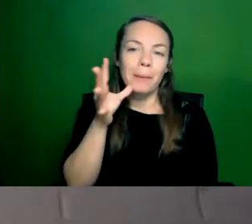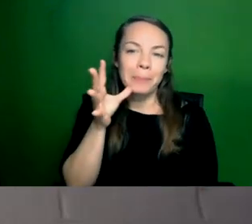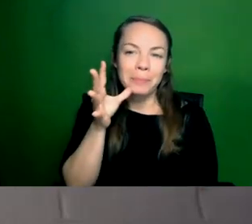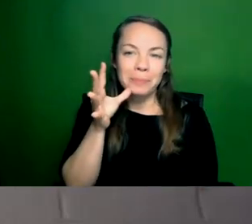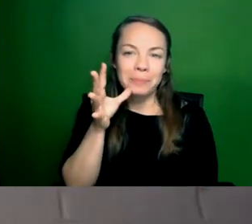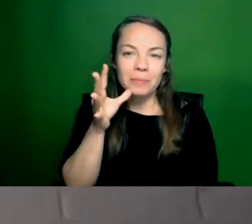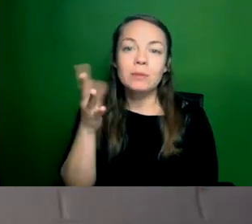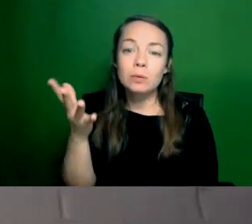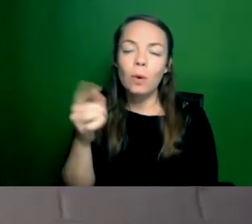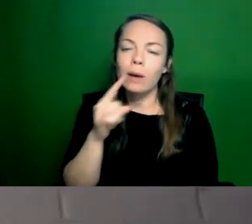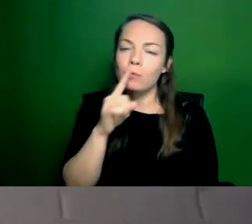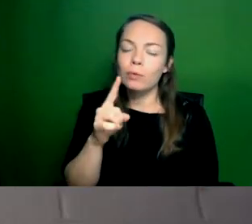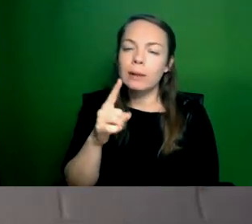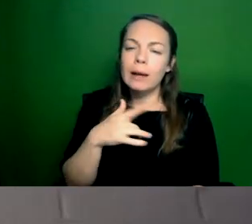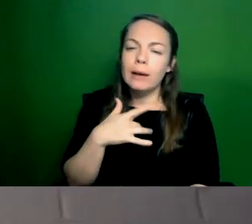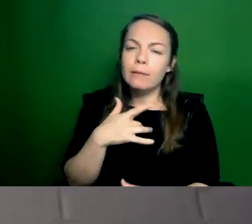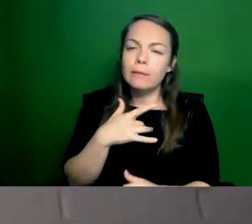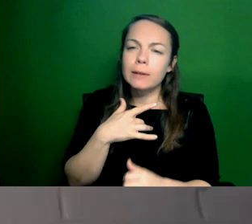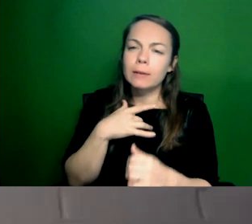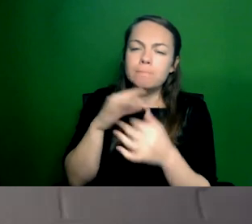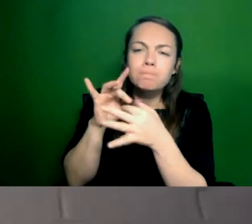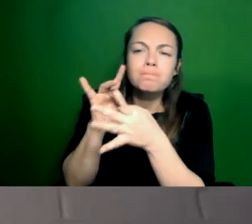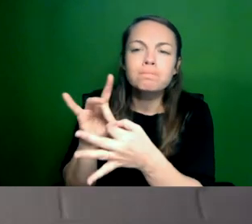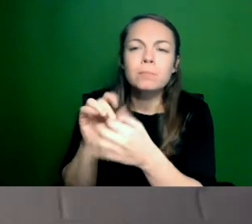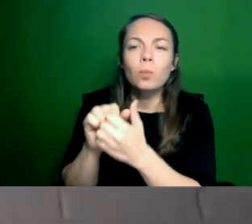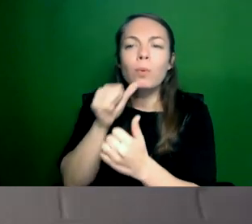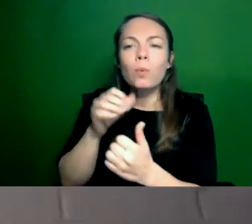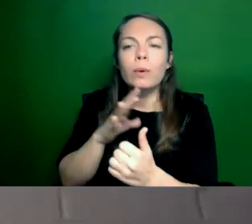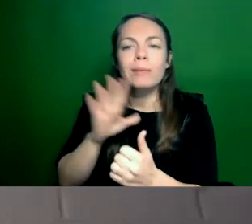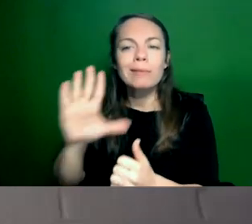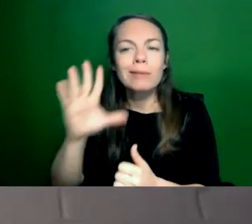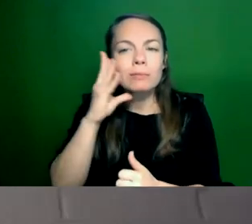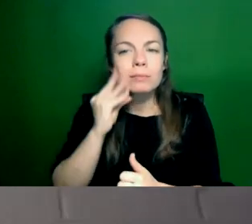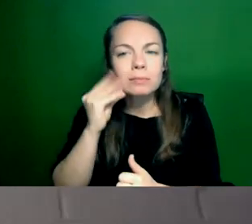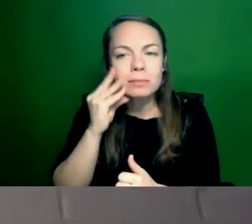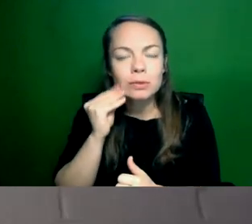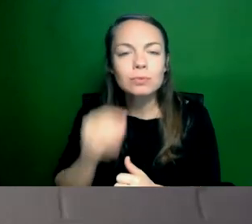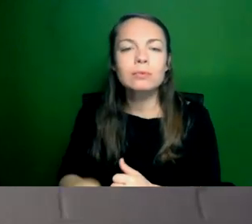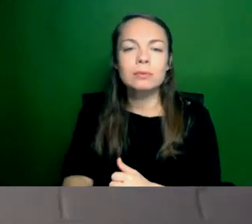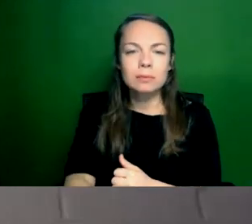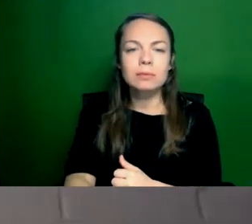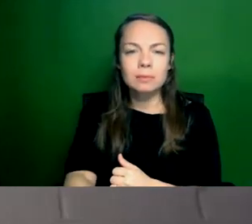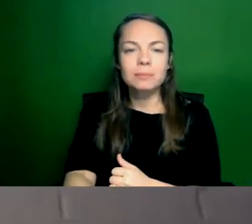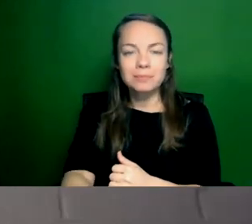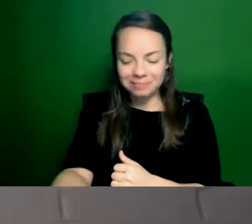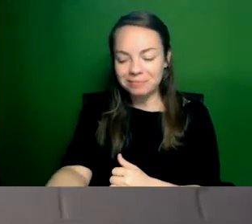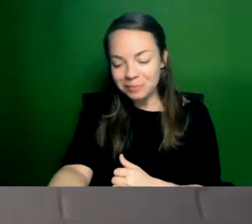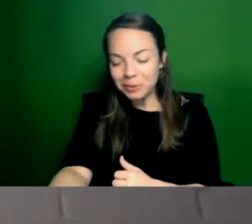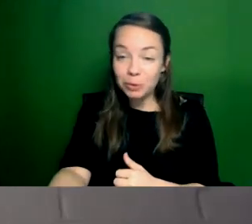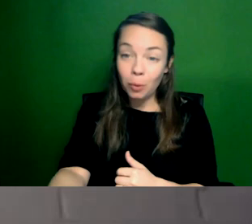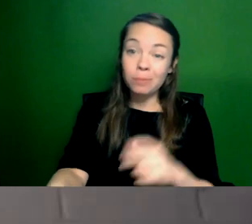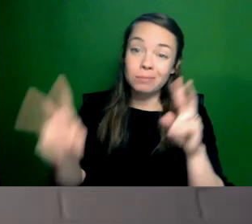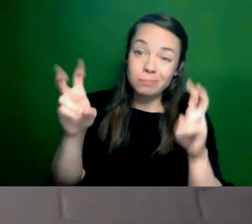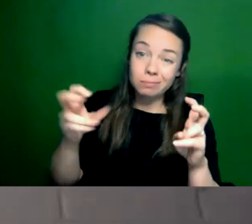I'm very in tune with the experiences of women. So, you know, according to my friends,